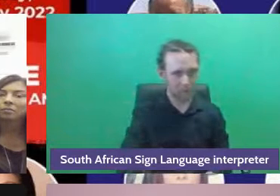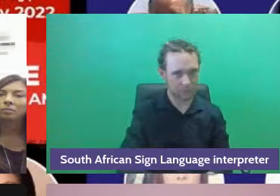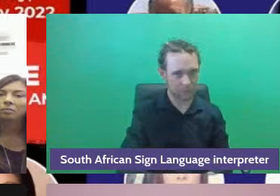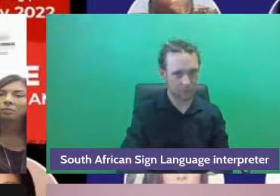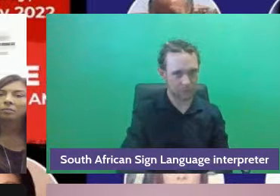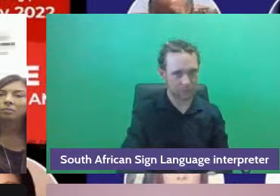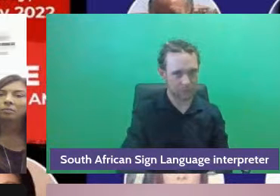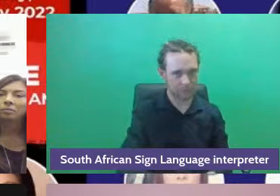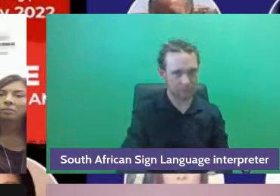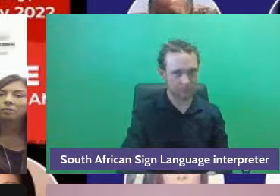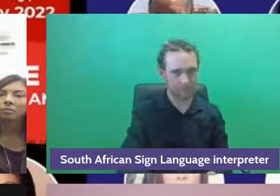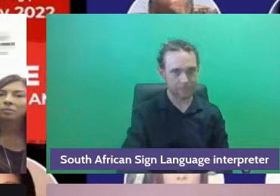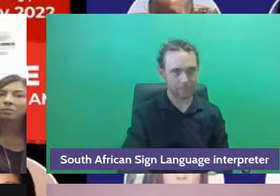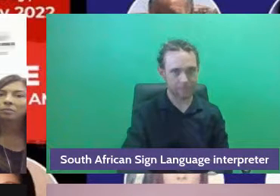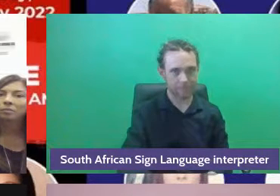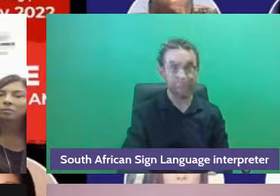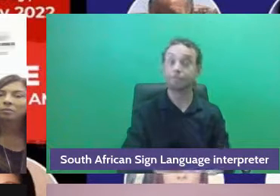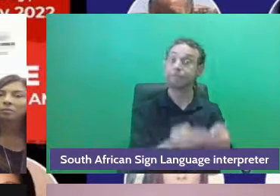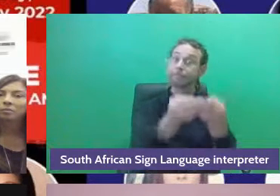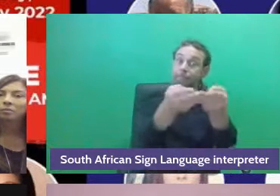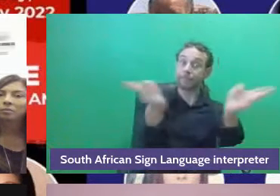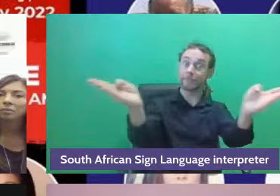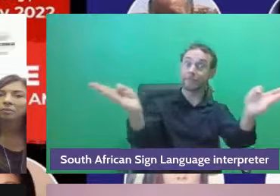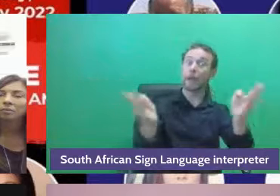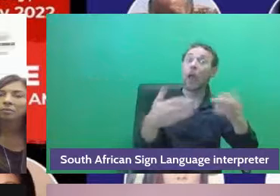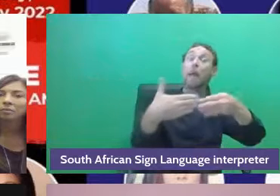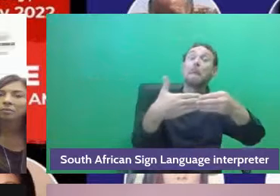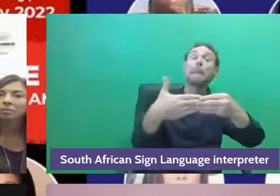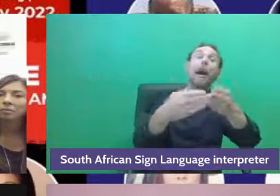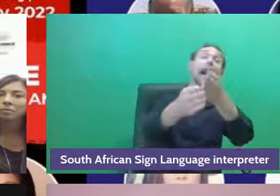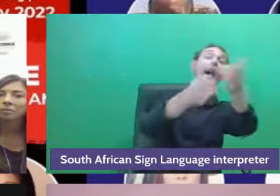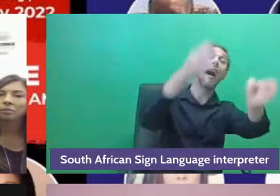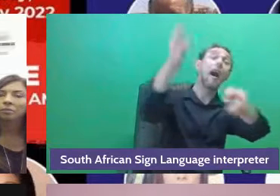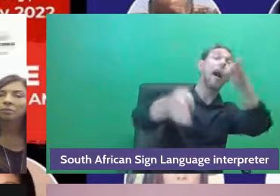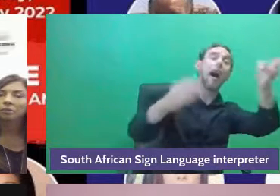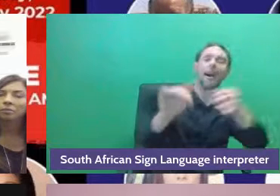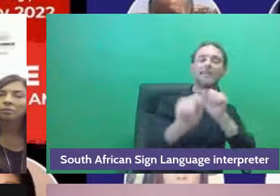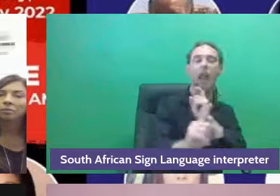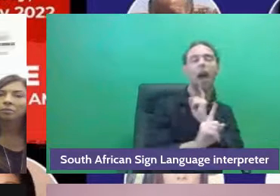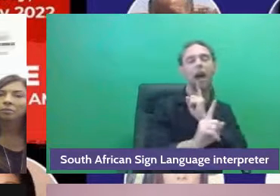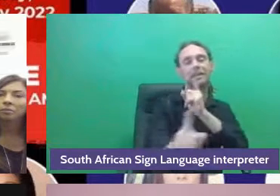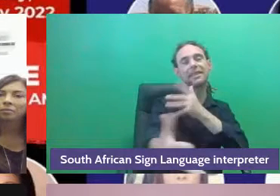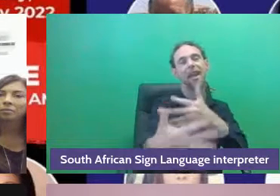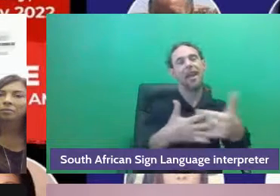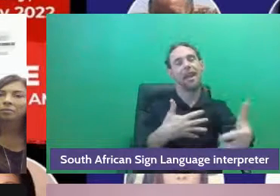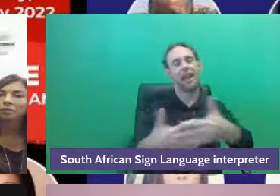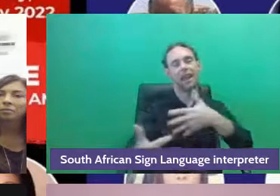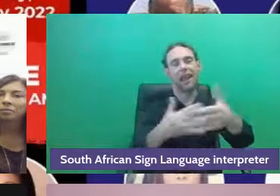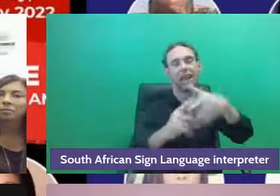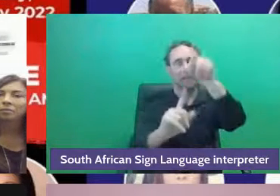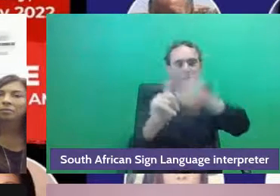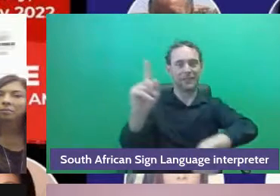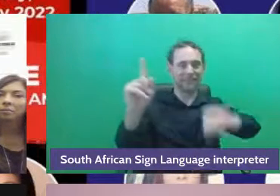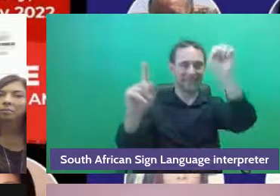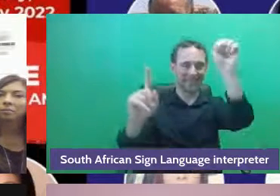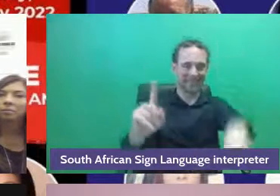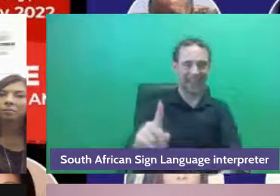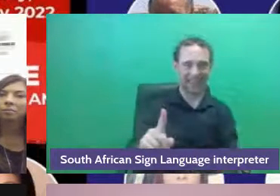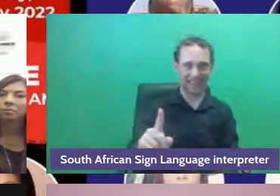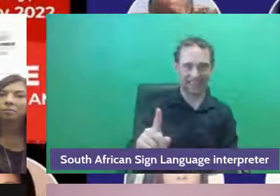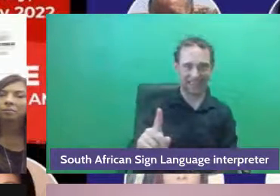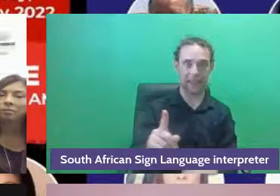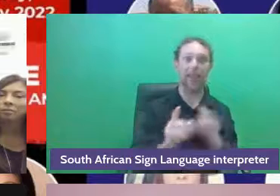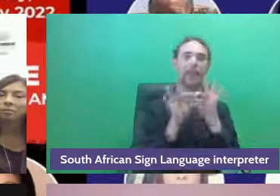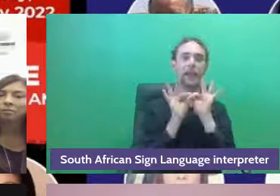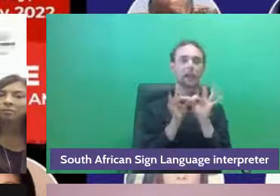response efforts. So over to you, any one of our panelists. This is an open question and we can